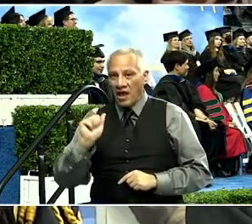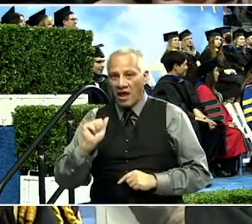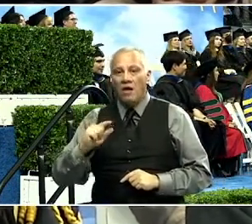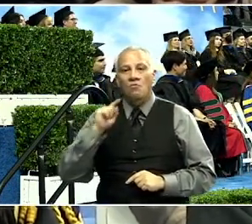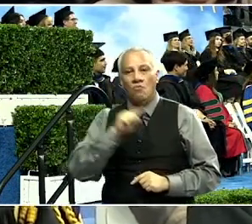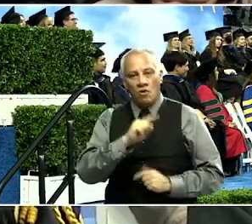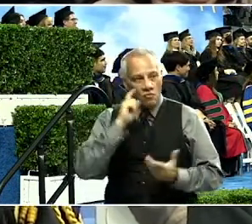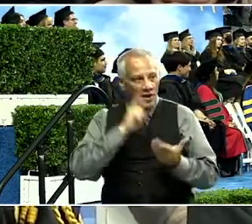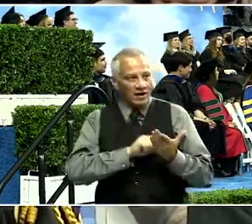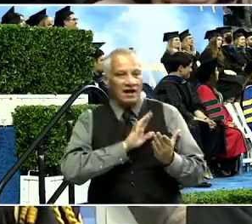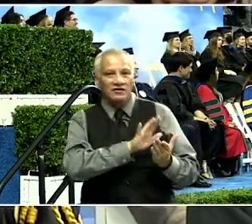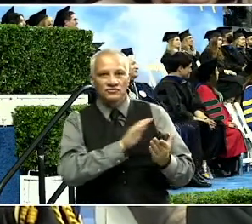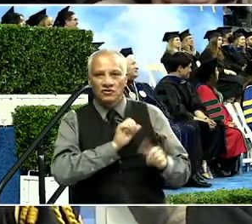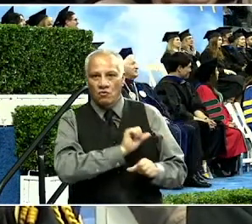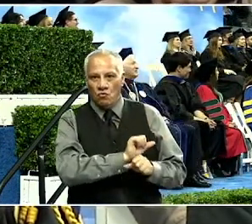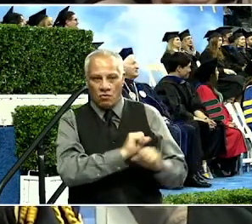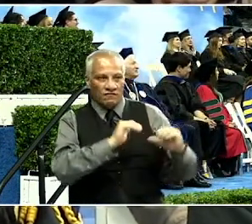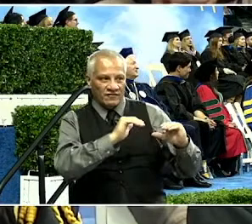research.